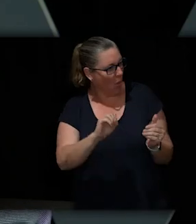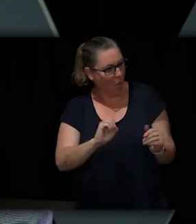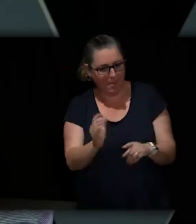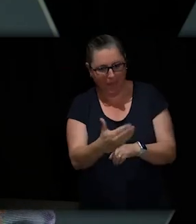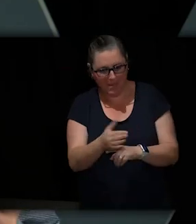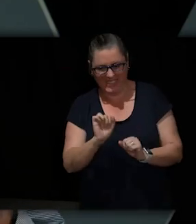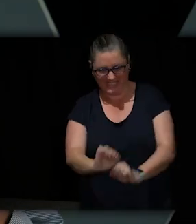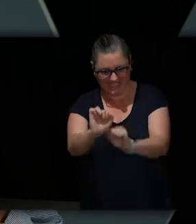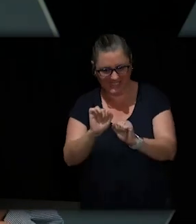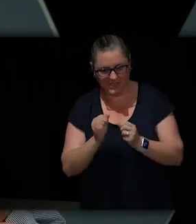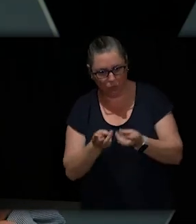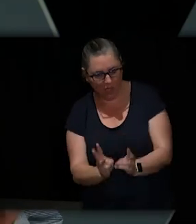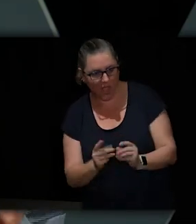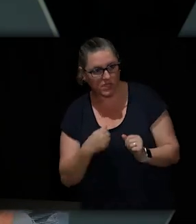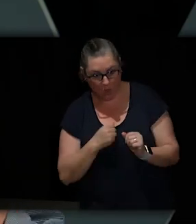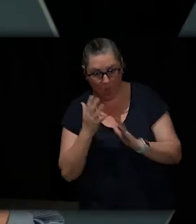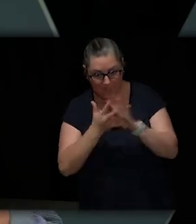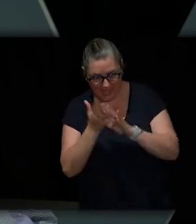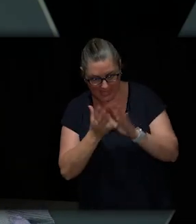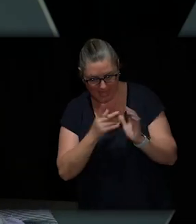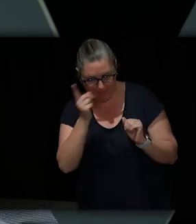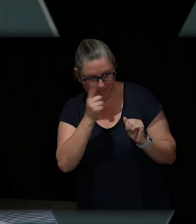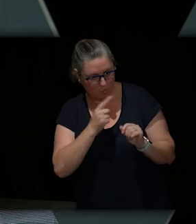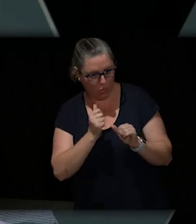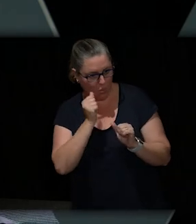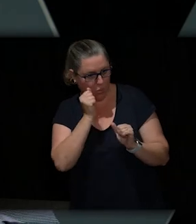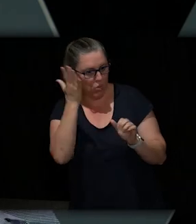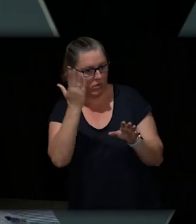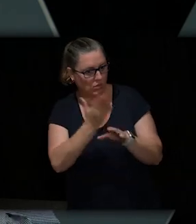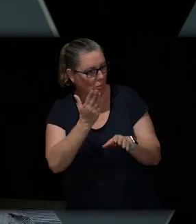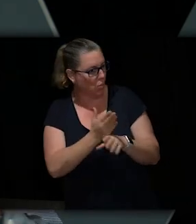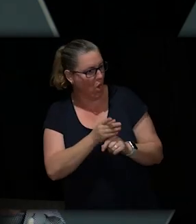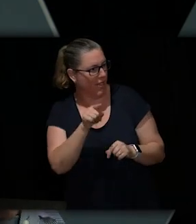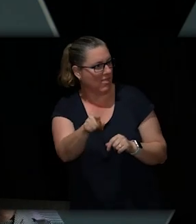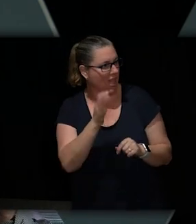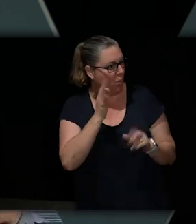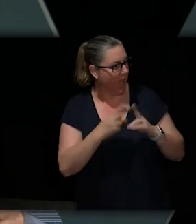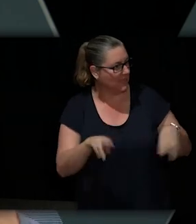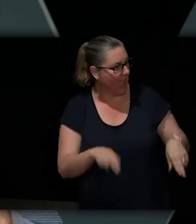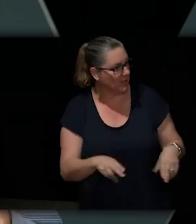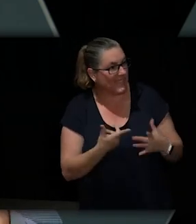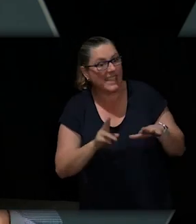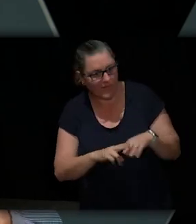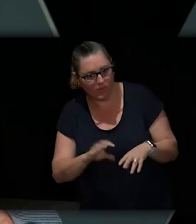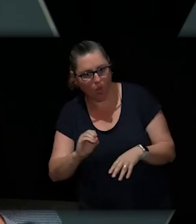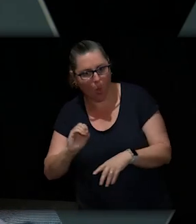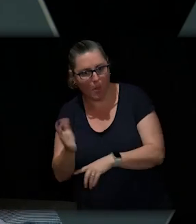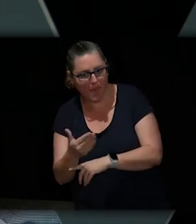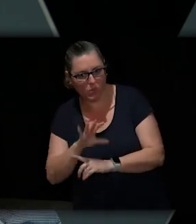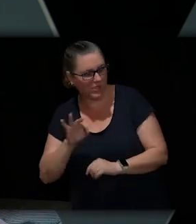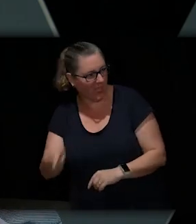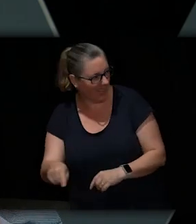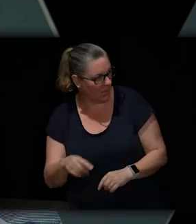who wouldn't work at the White House if not for Barack Obama. They weren't people who had gone to college with the goal of working for a congressperson,